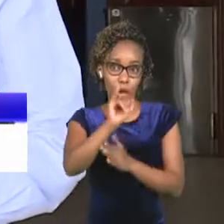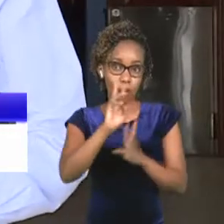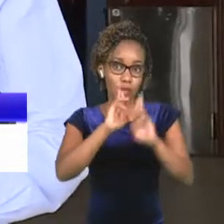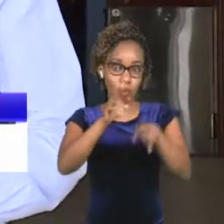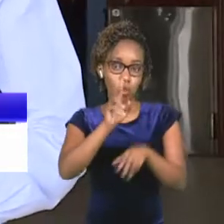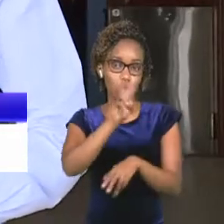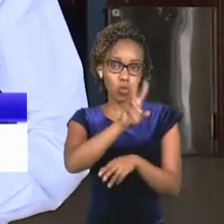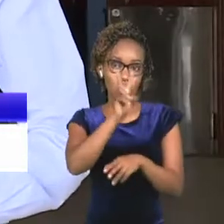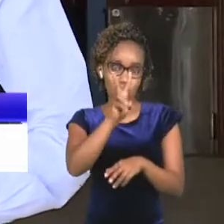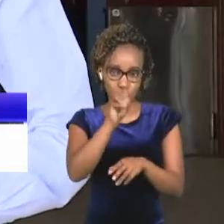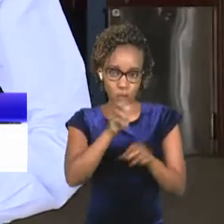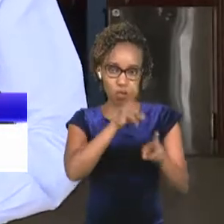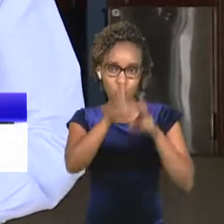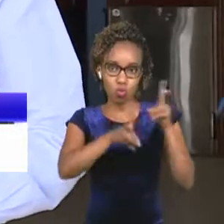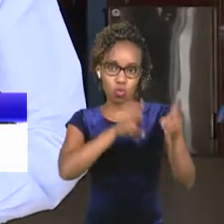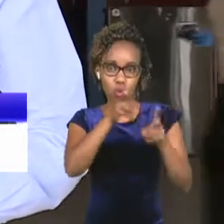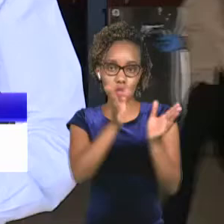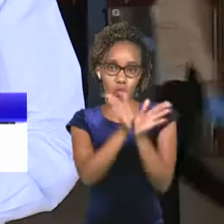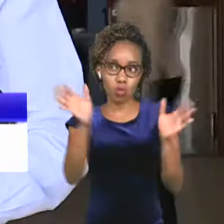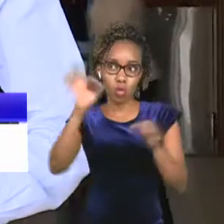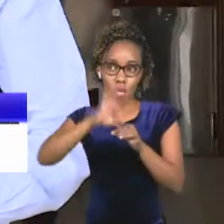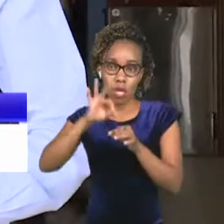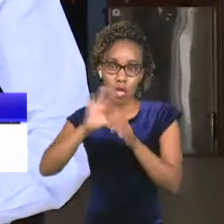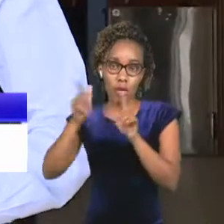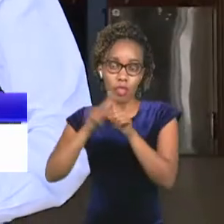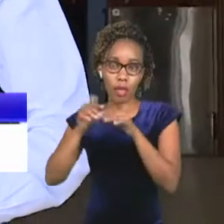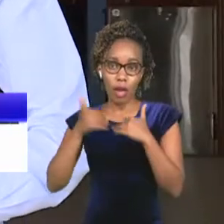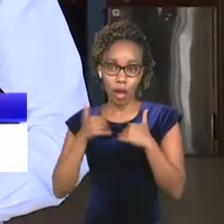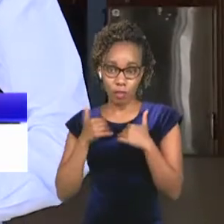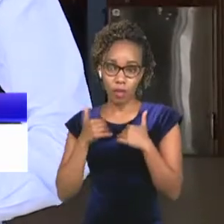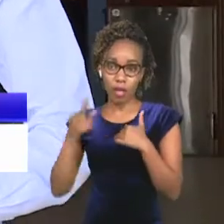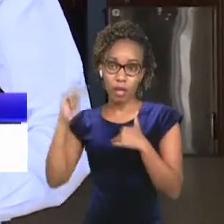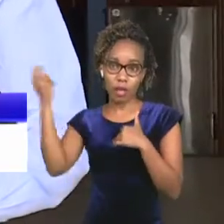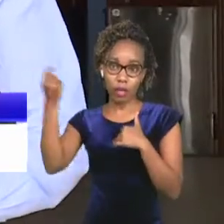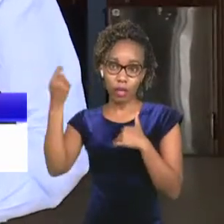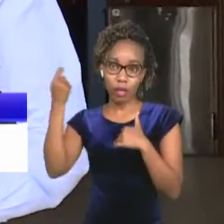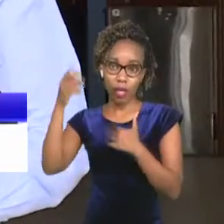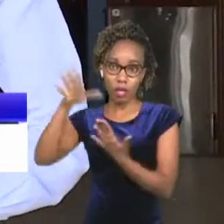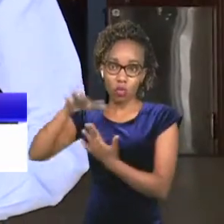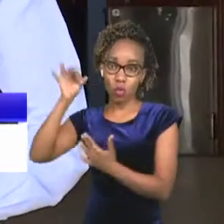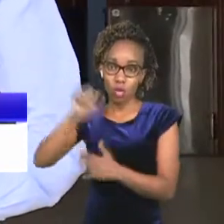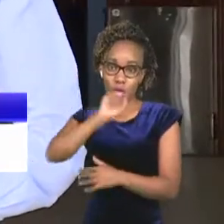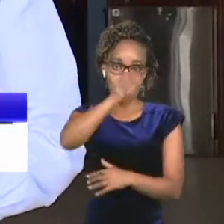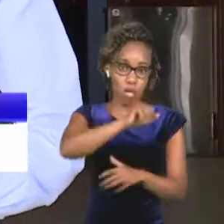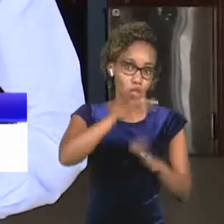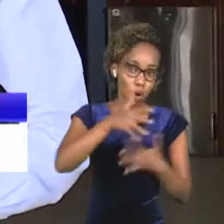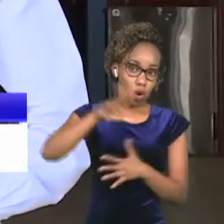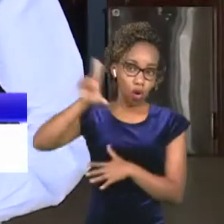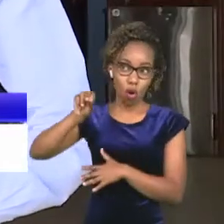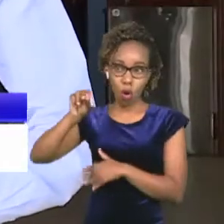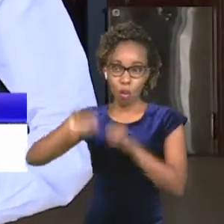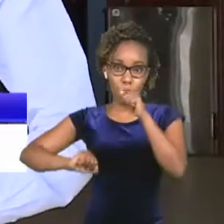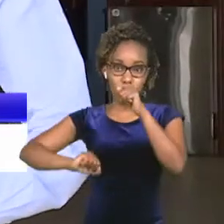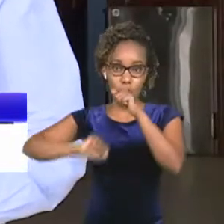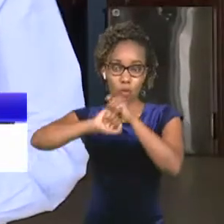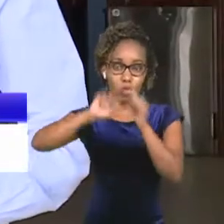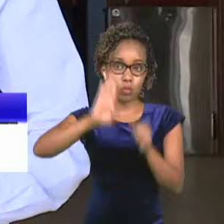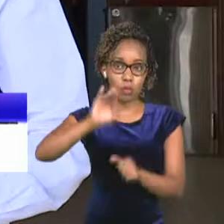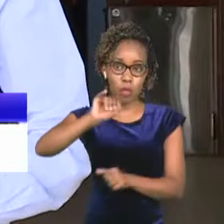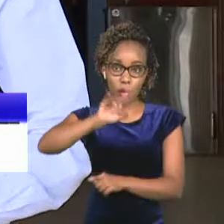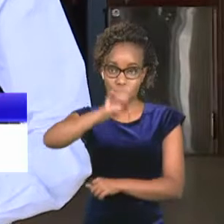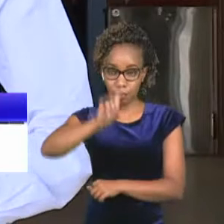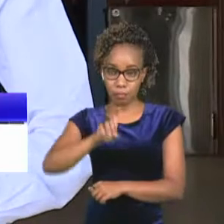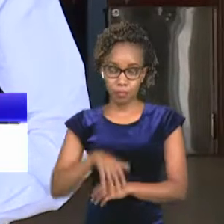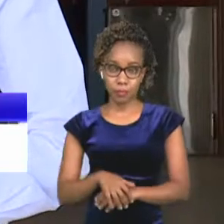2022 general elections, but there will be created a 7th slot for Kenyans to choose between a yes or no in support for the BBI report. Daniel Kariuki for Switch